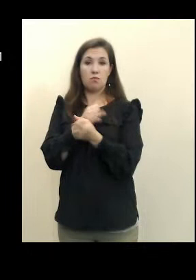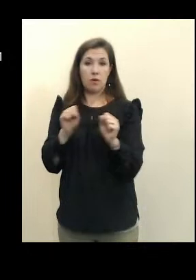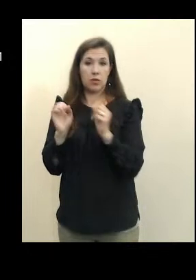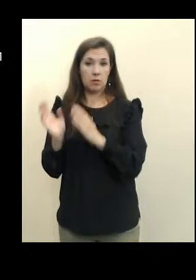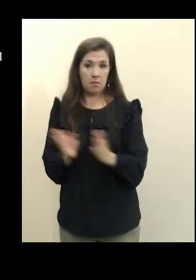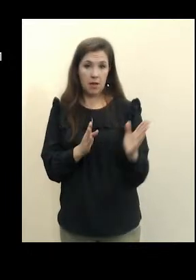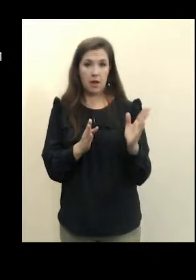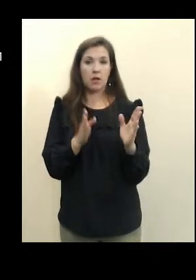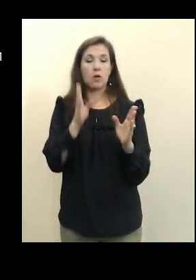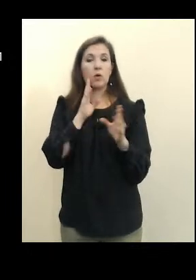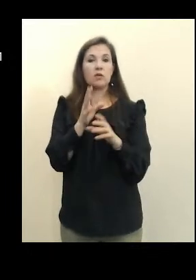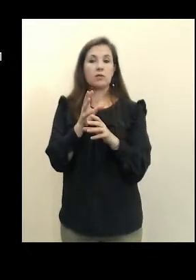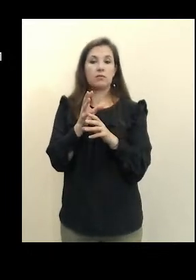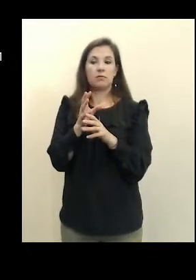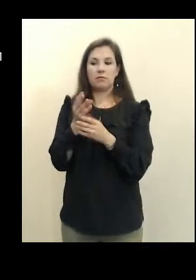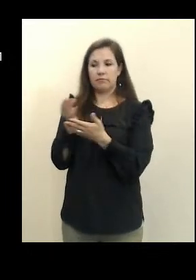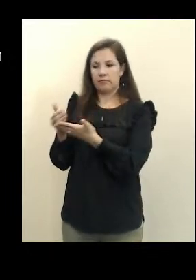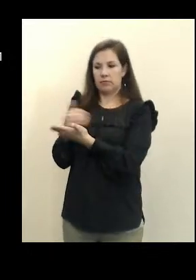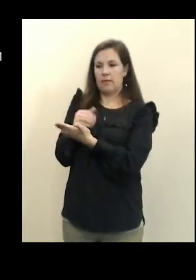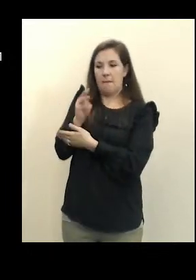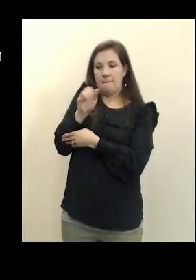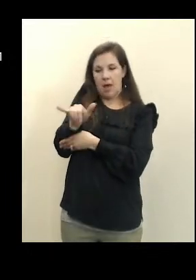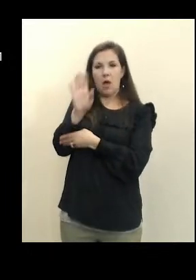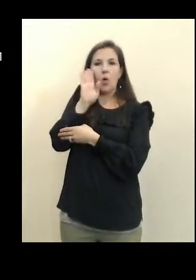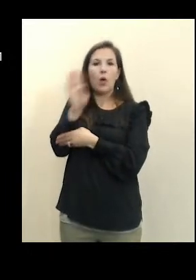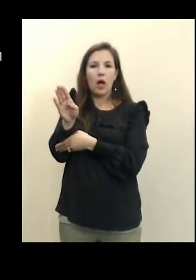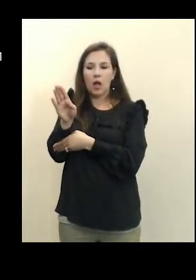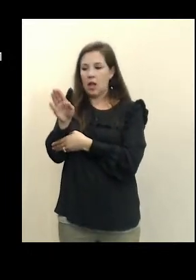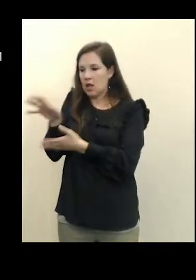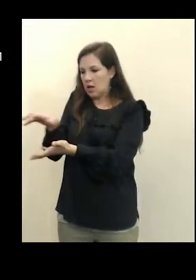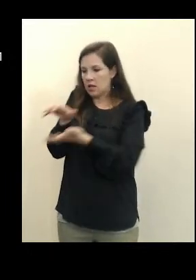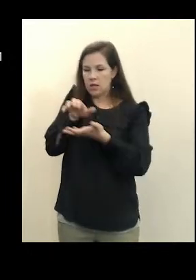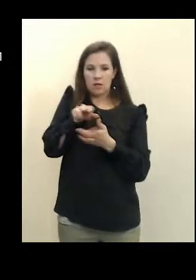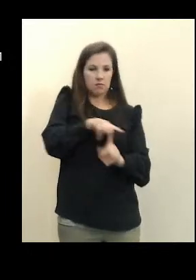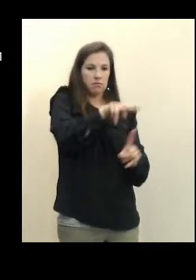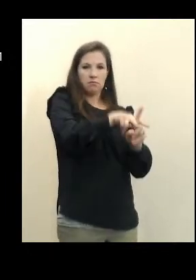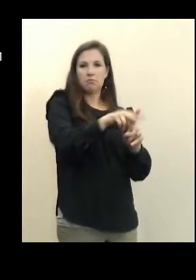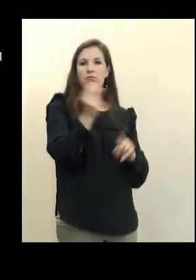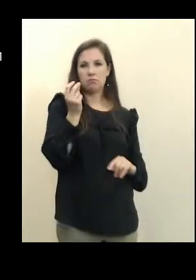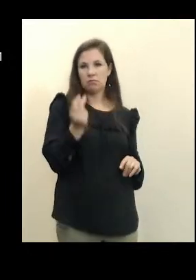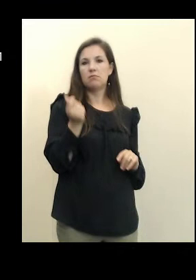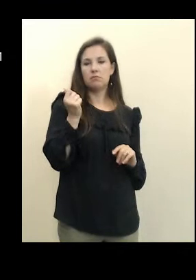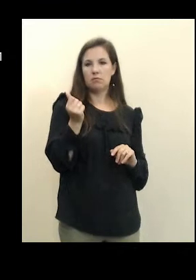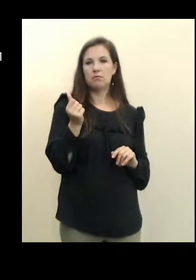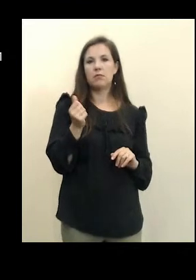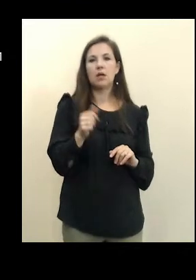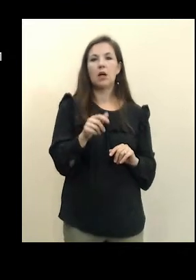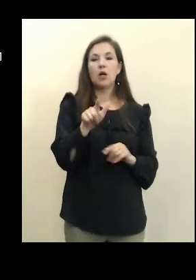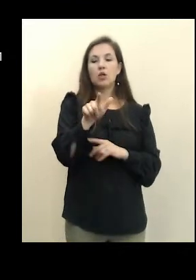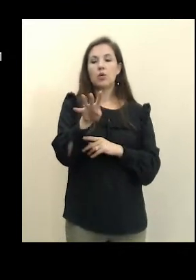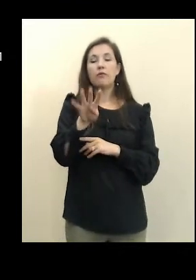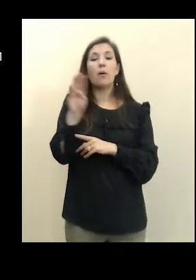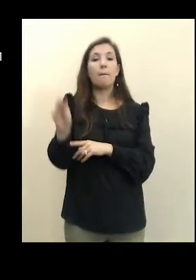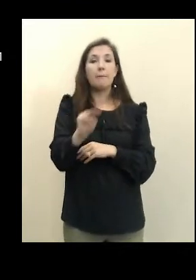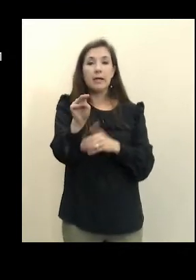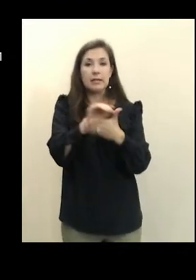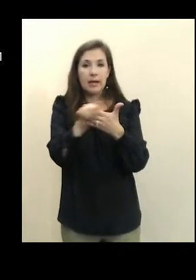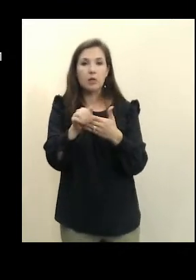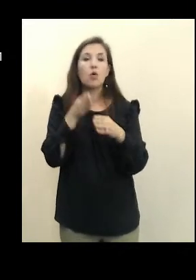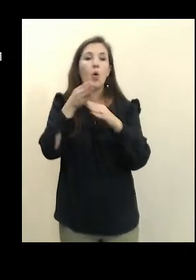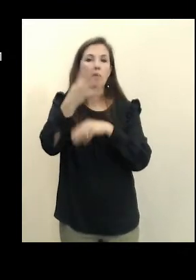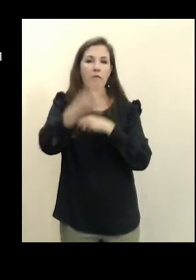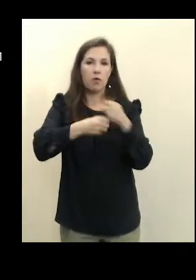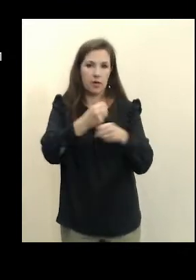receive in May. We'll go through a little bit more about that, and we're just designating it right away, $24 million over 4 years, so